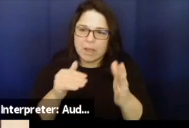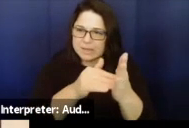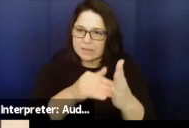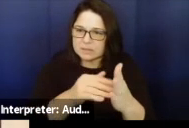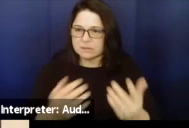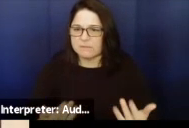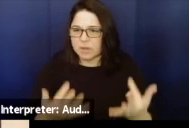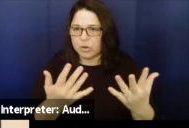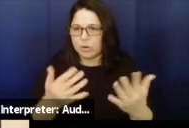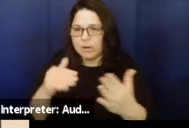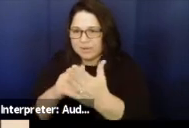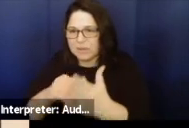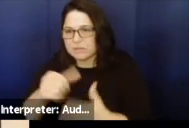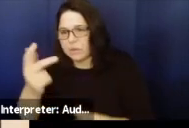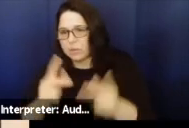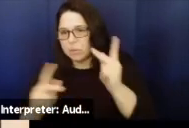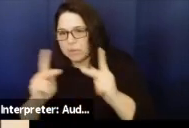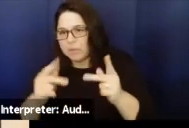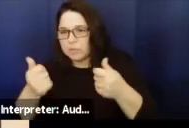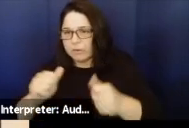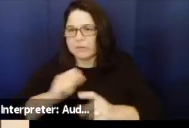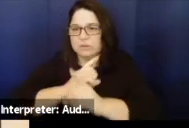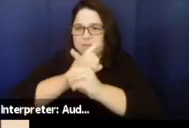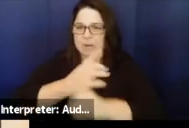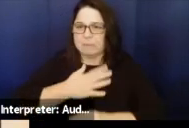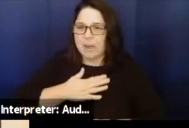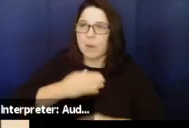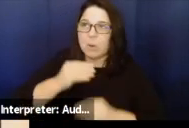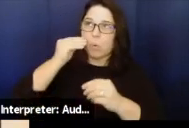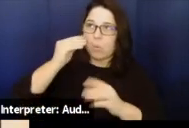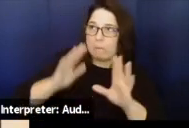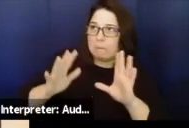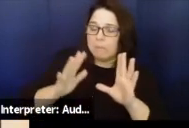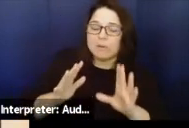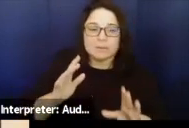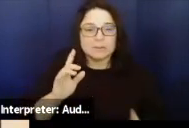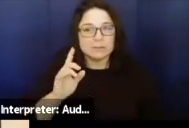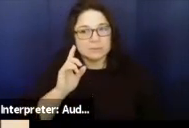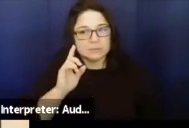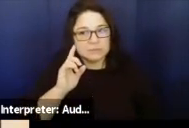who are attempting to defend their homes. Sounds kind of familiar.